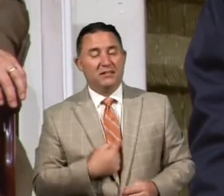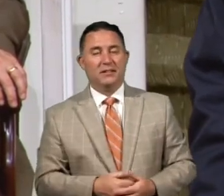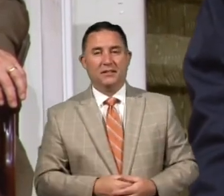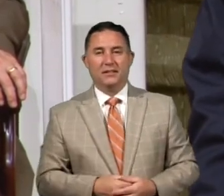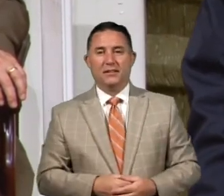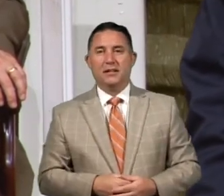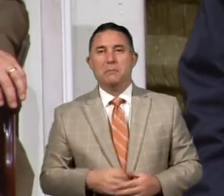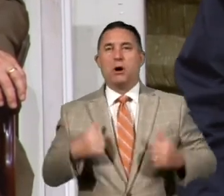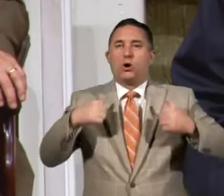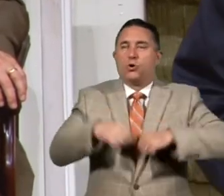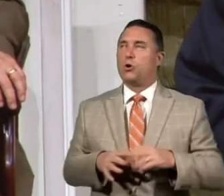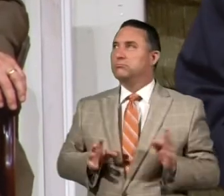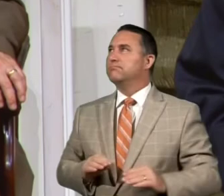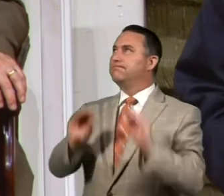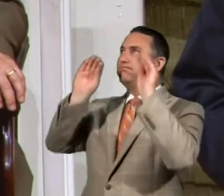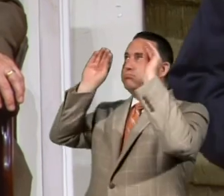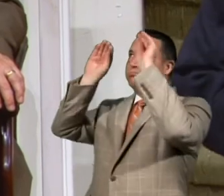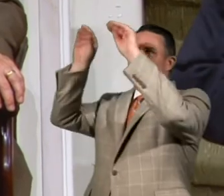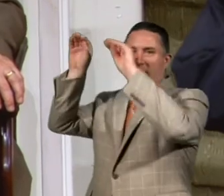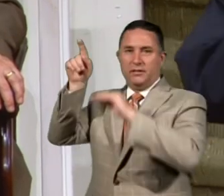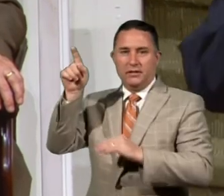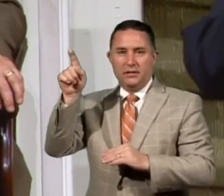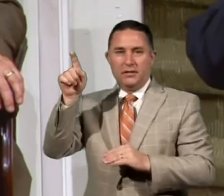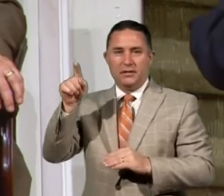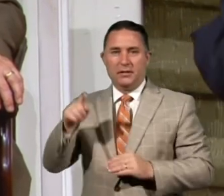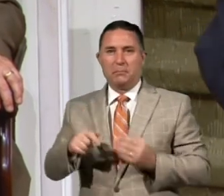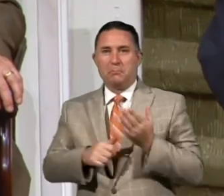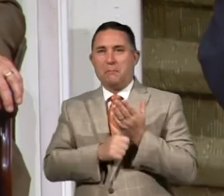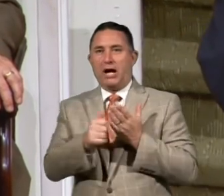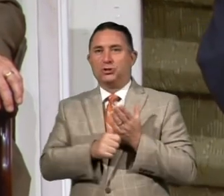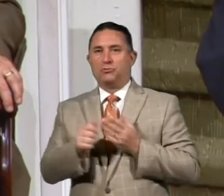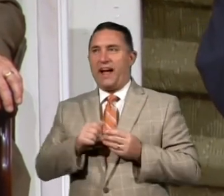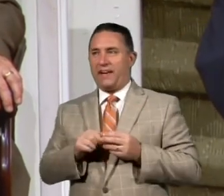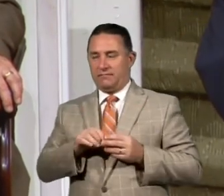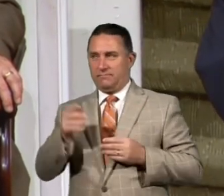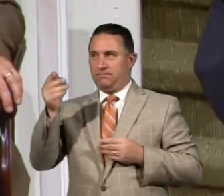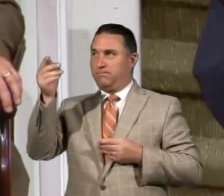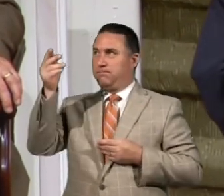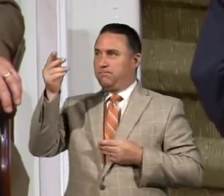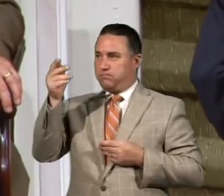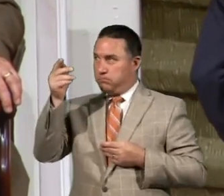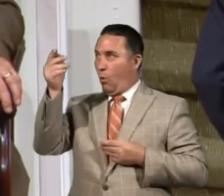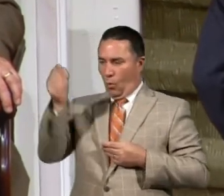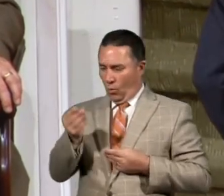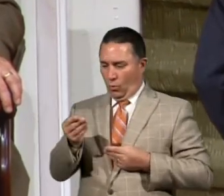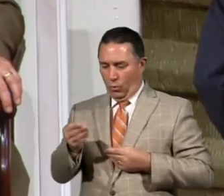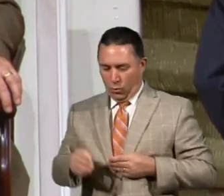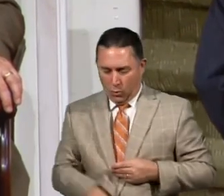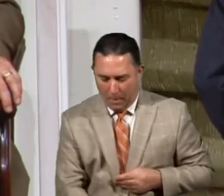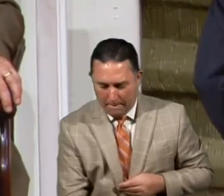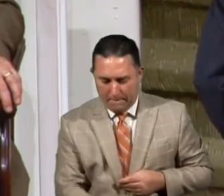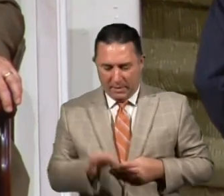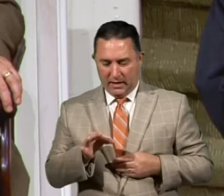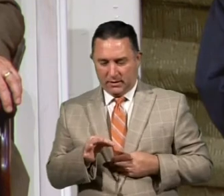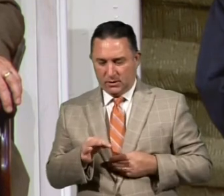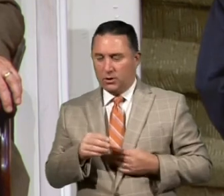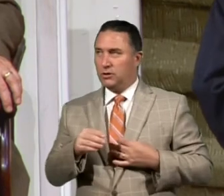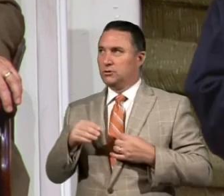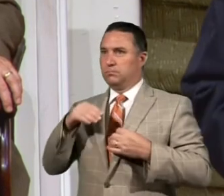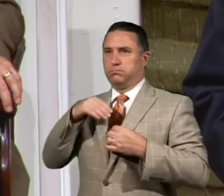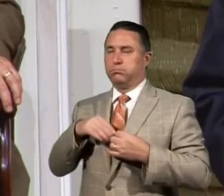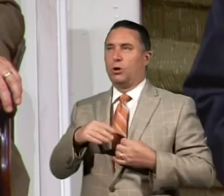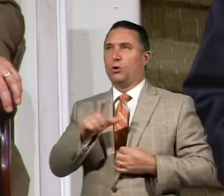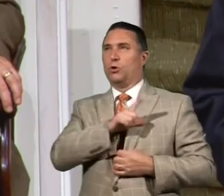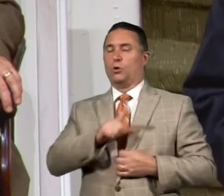I'm putting my coat up overhead, and my tracks slid out. And I picked them up to put back in, and the